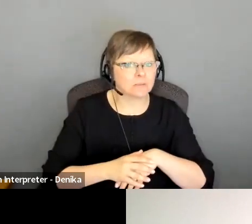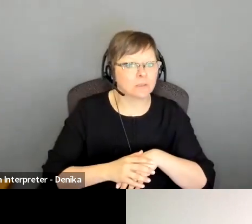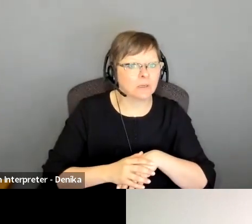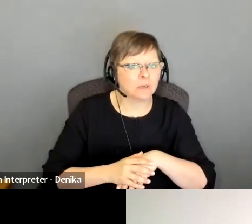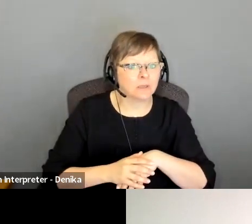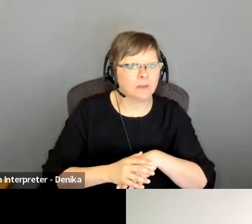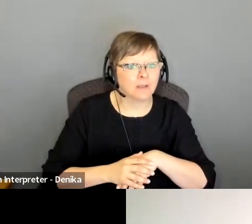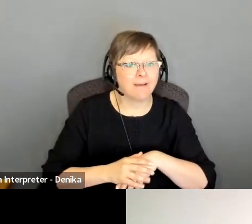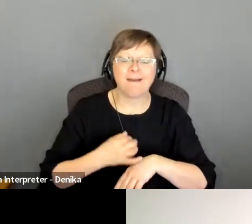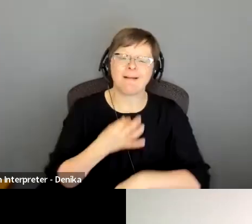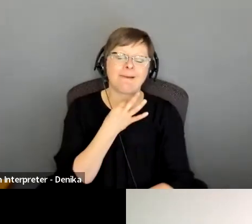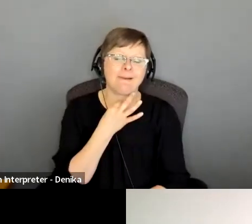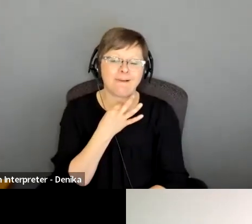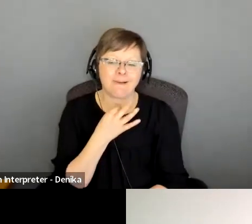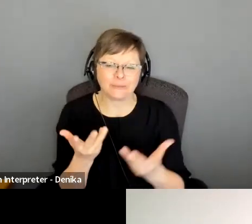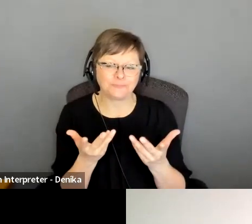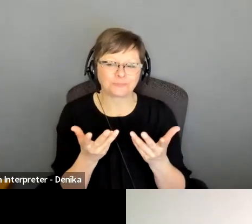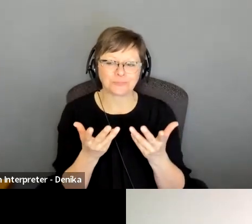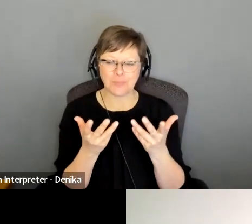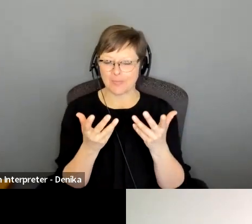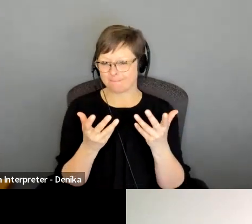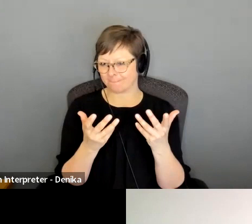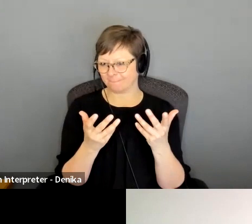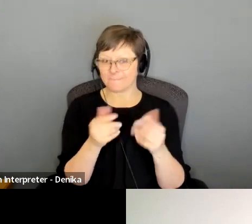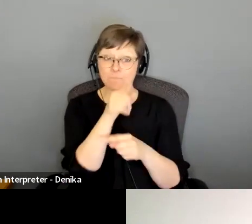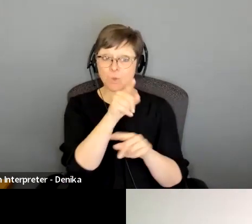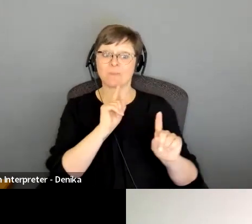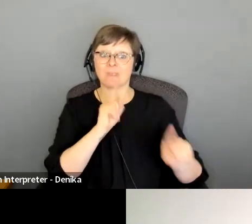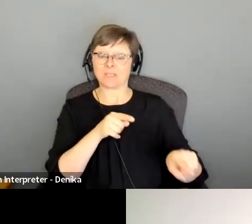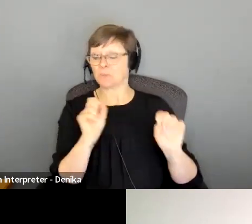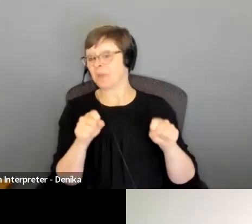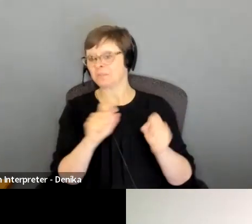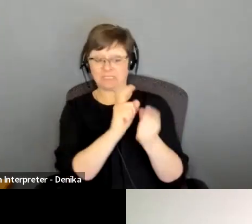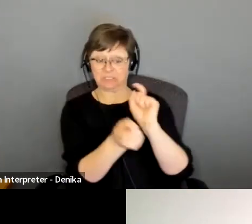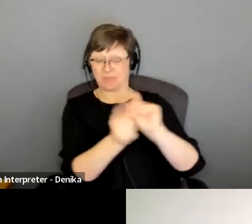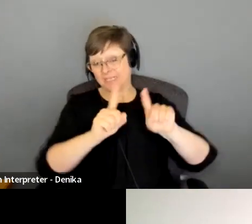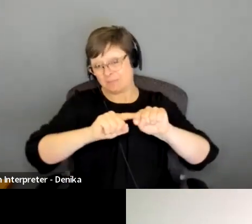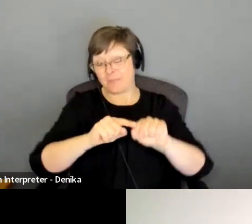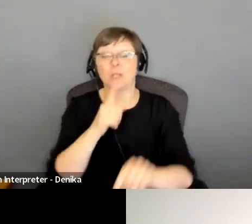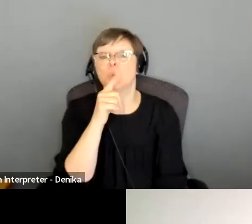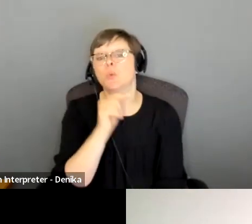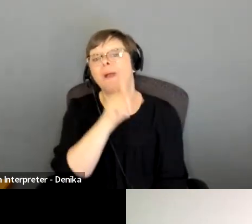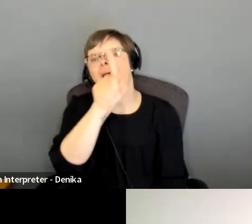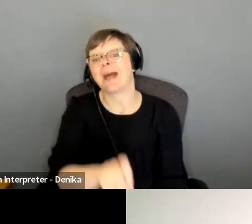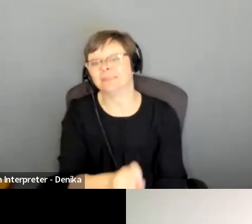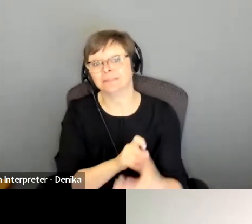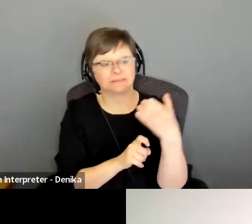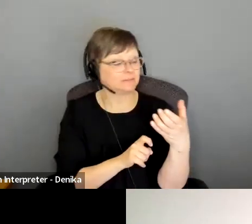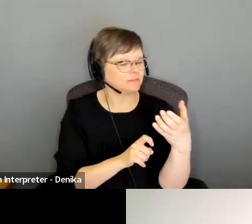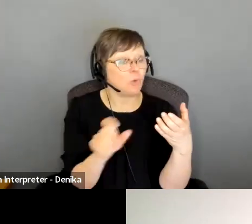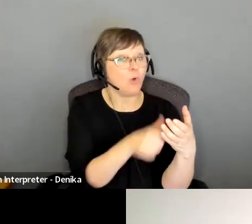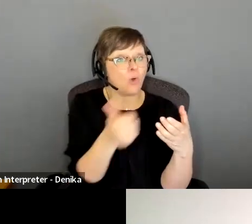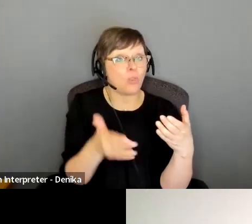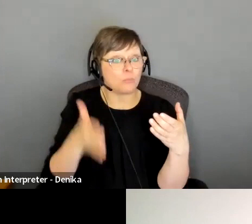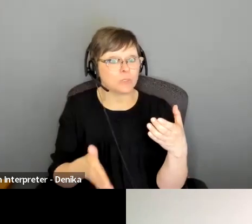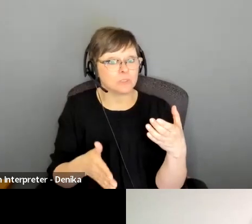I'm curious about how these answers might change depending on who is asking. So I'm